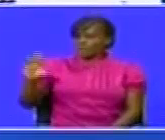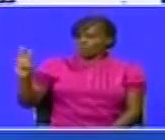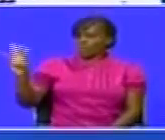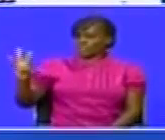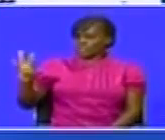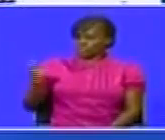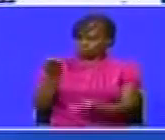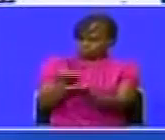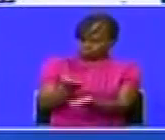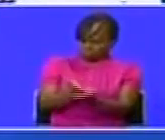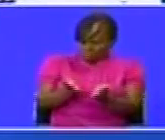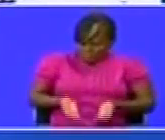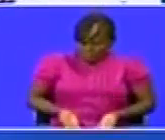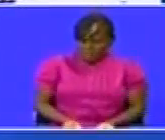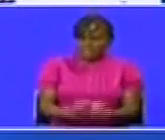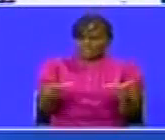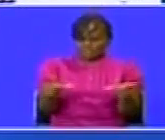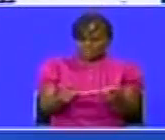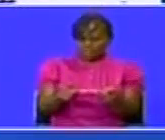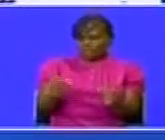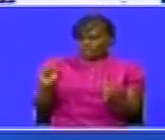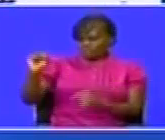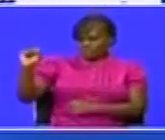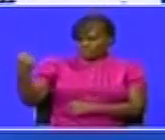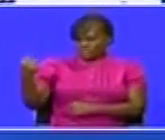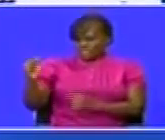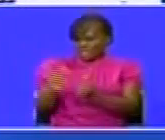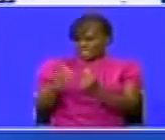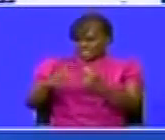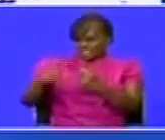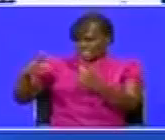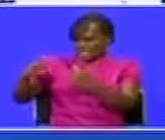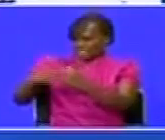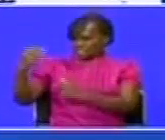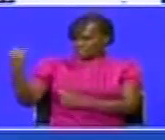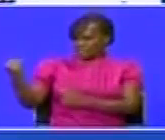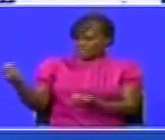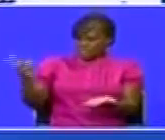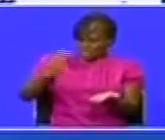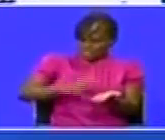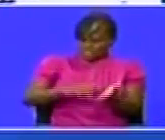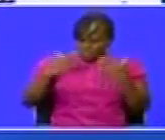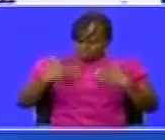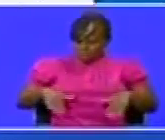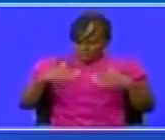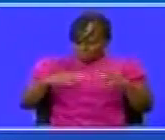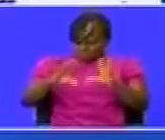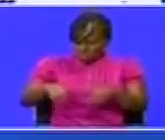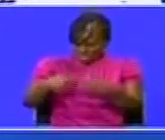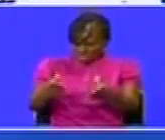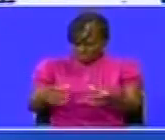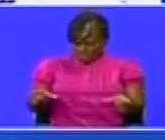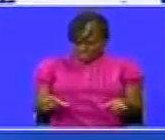made an application for a birth certificate on the 15th of January 1985. The registrar of persons granted him